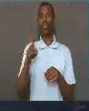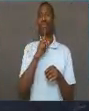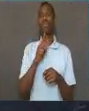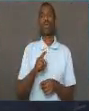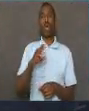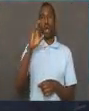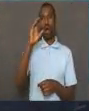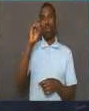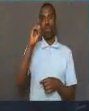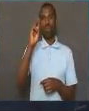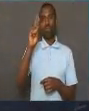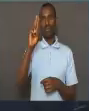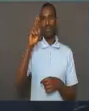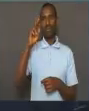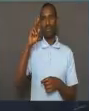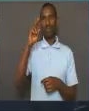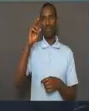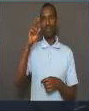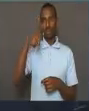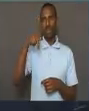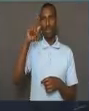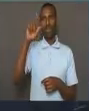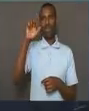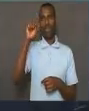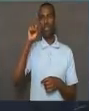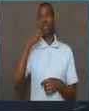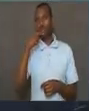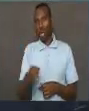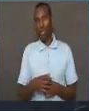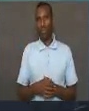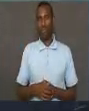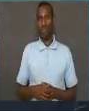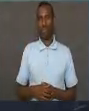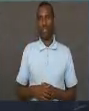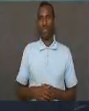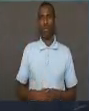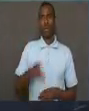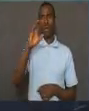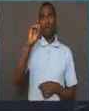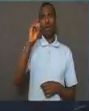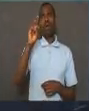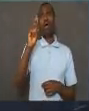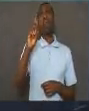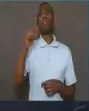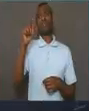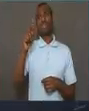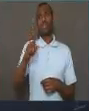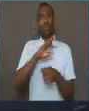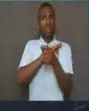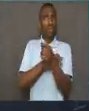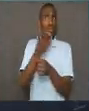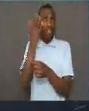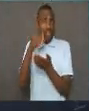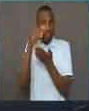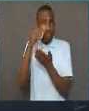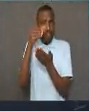We can compare couples to the forces we have previously